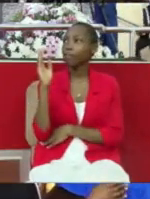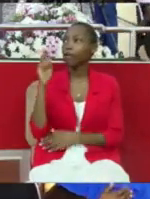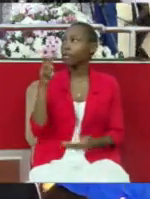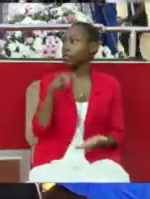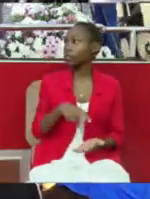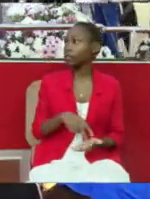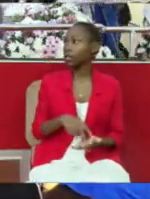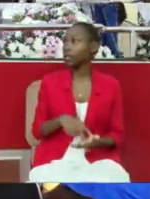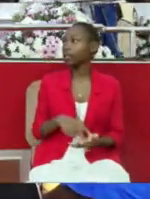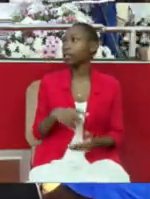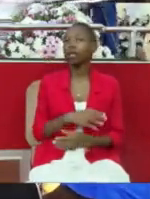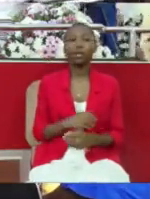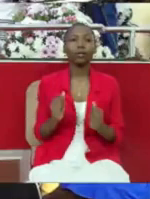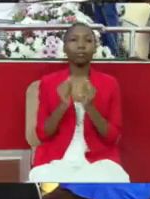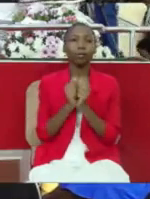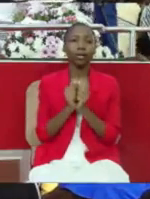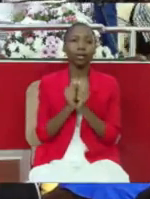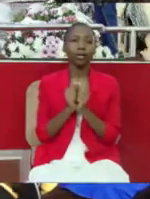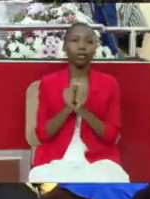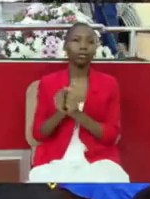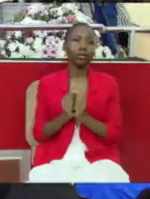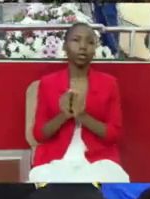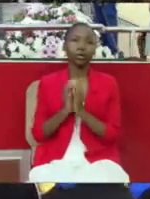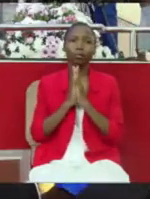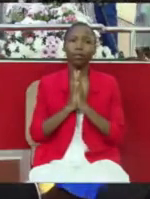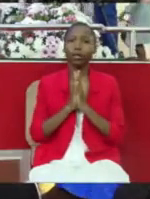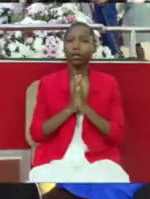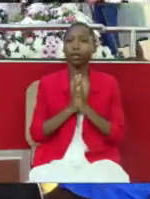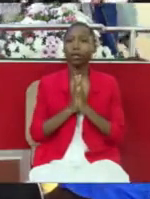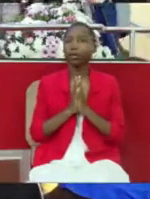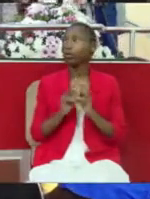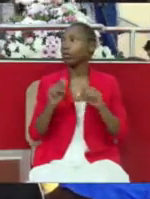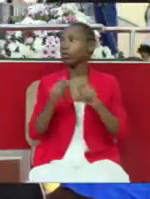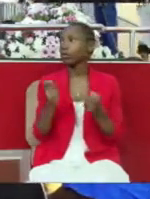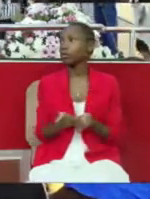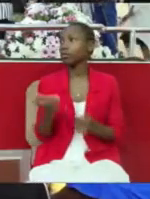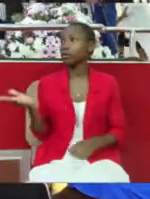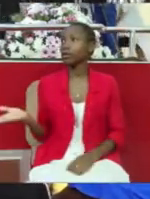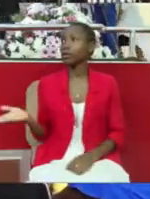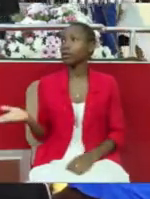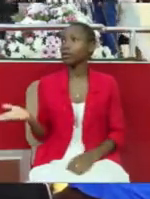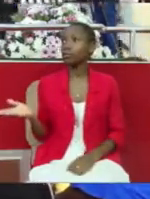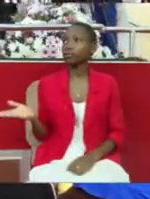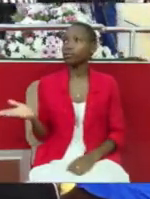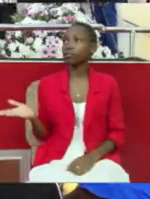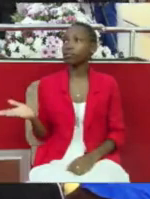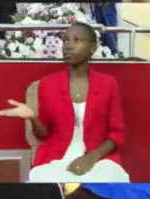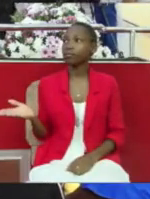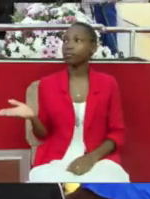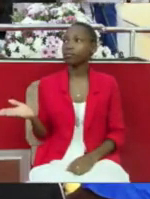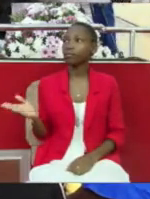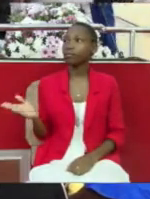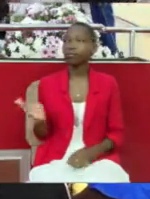want to release it to him. Ningetaka kuachilia kwake. In the name of Jesus. Katika jina la Yesu. You can come to any of those ministers. Waweza ukaja kwa mmoja wa hao